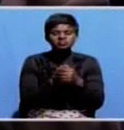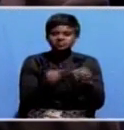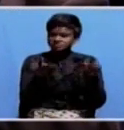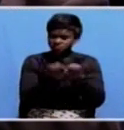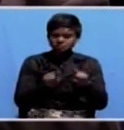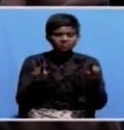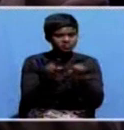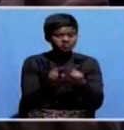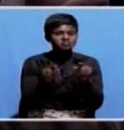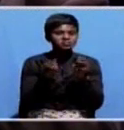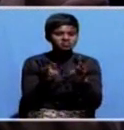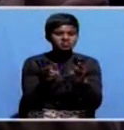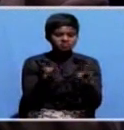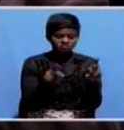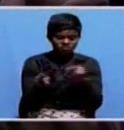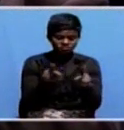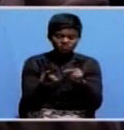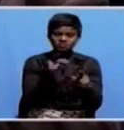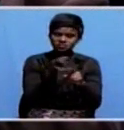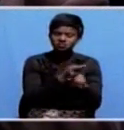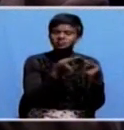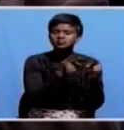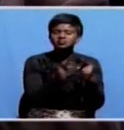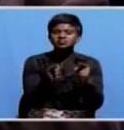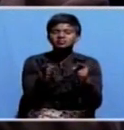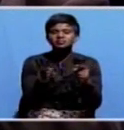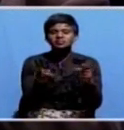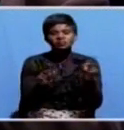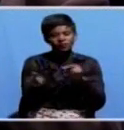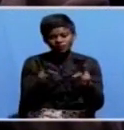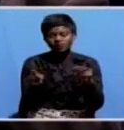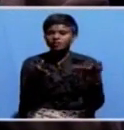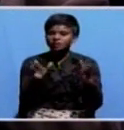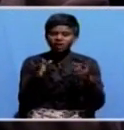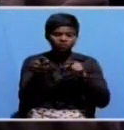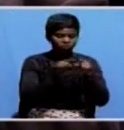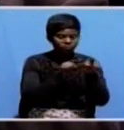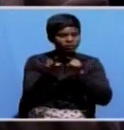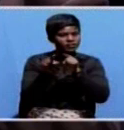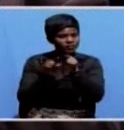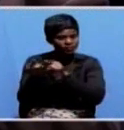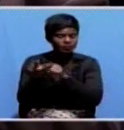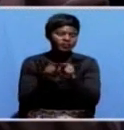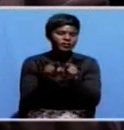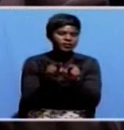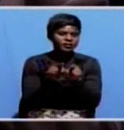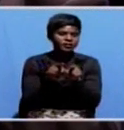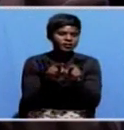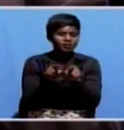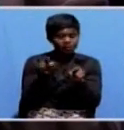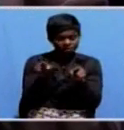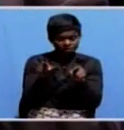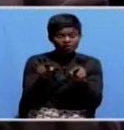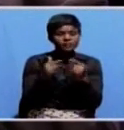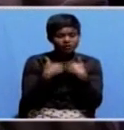in Parliament. People from various parties were allowed to contest elections. And that has